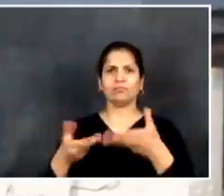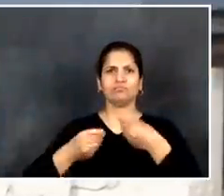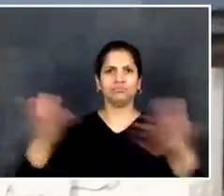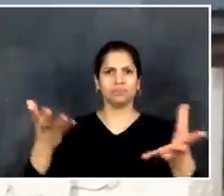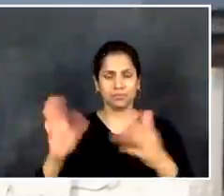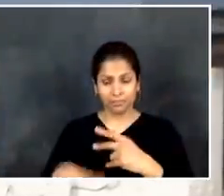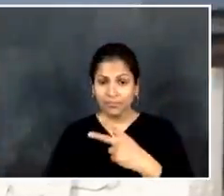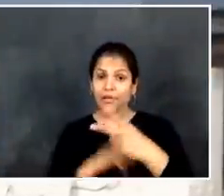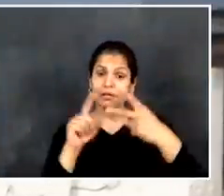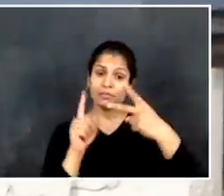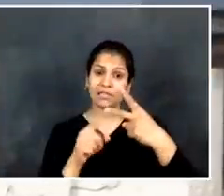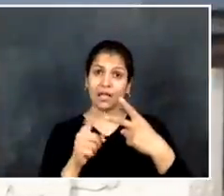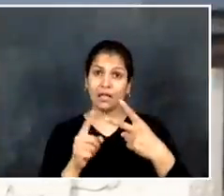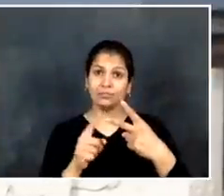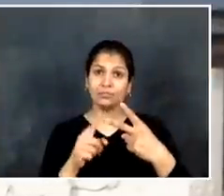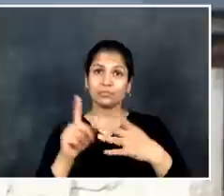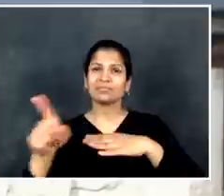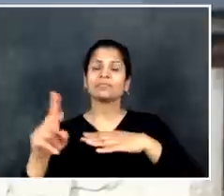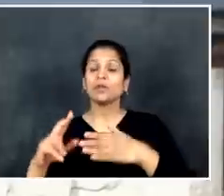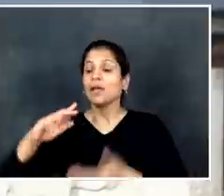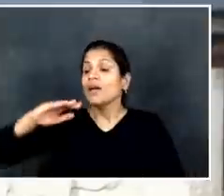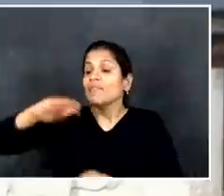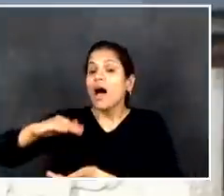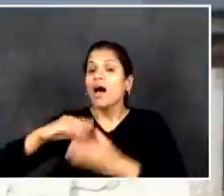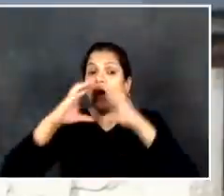know time is running short.